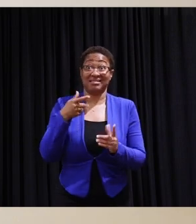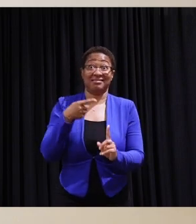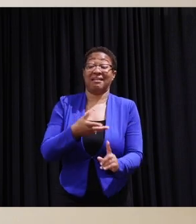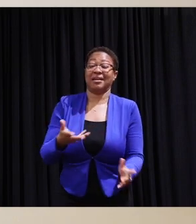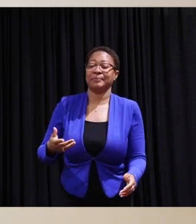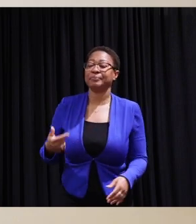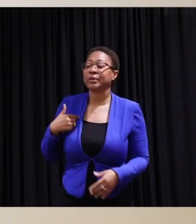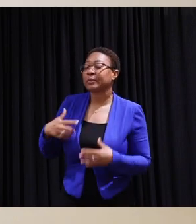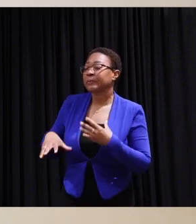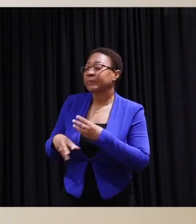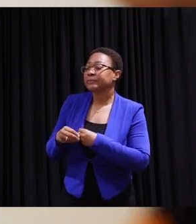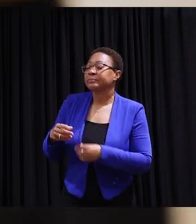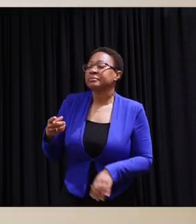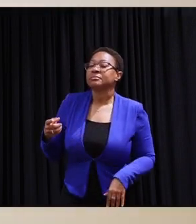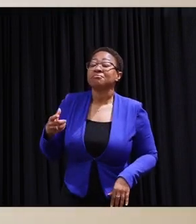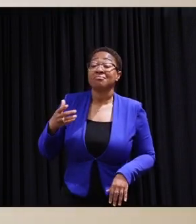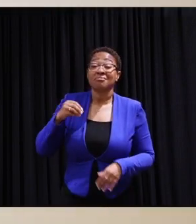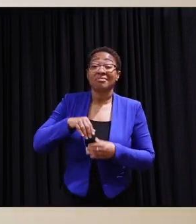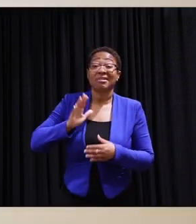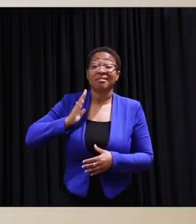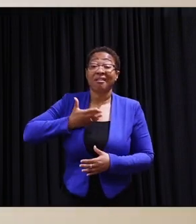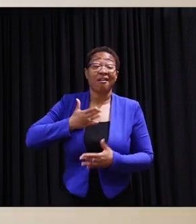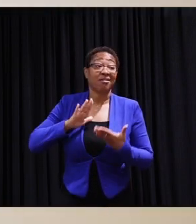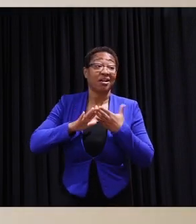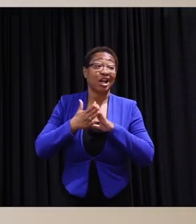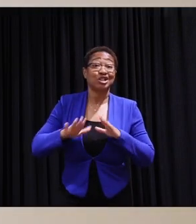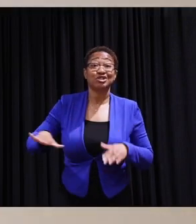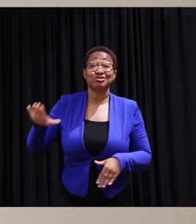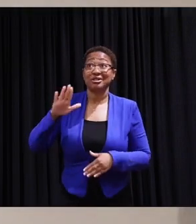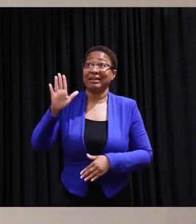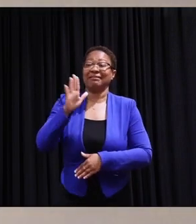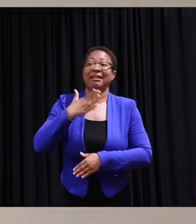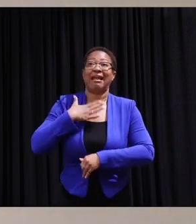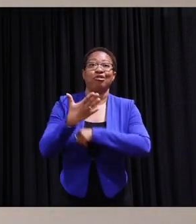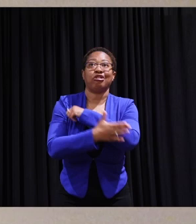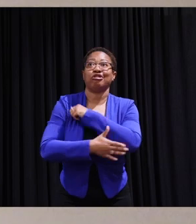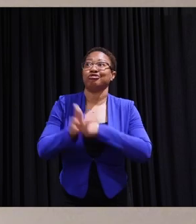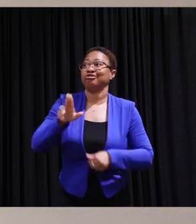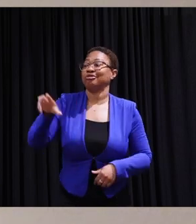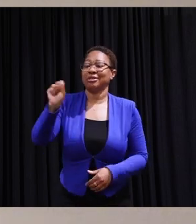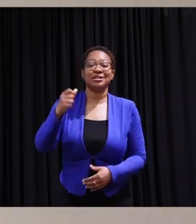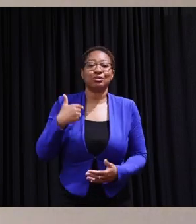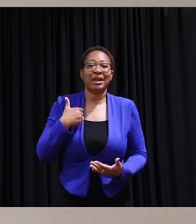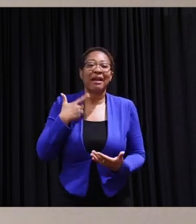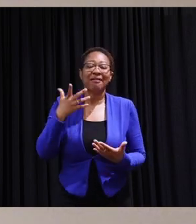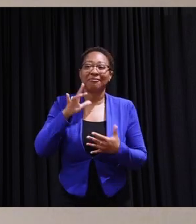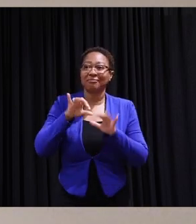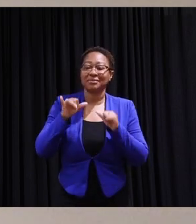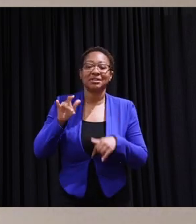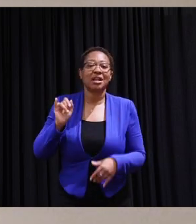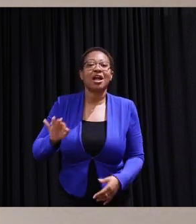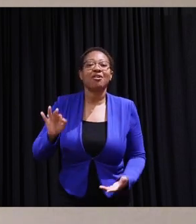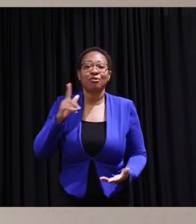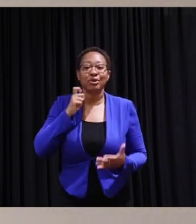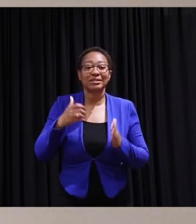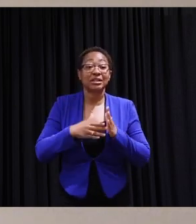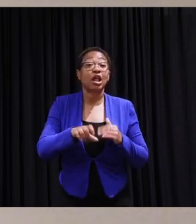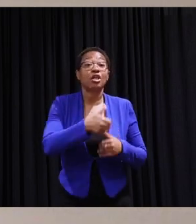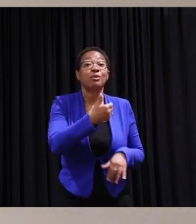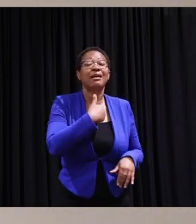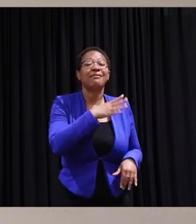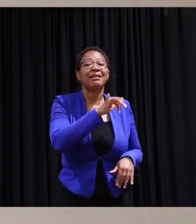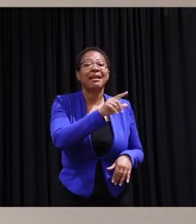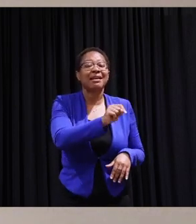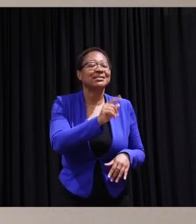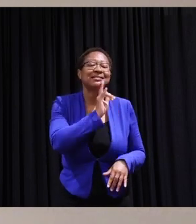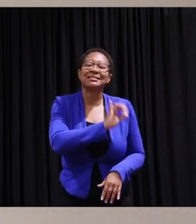it's in our country, we have a history of racism. In other countries, it's a caste system, and